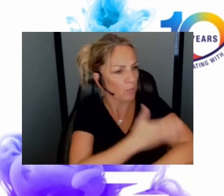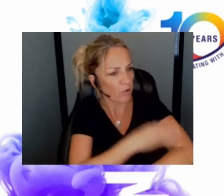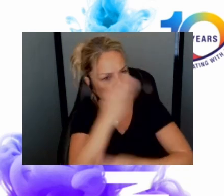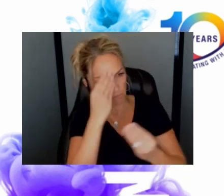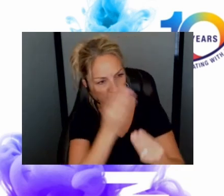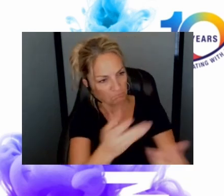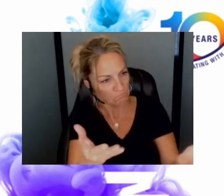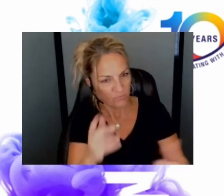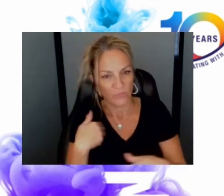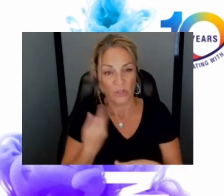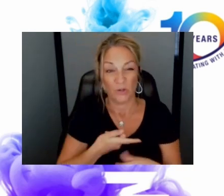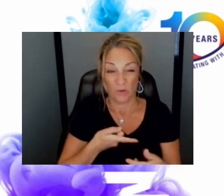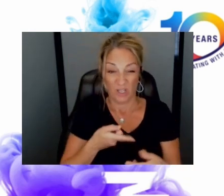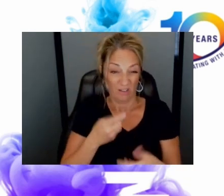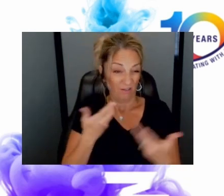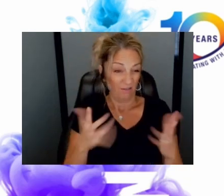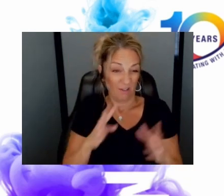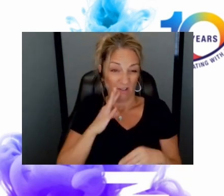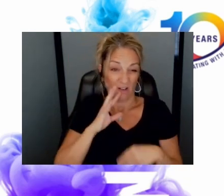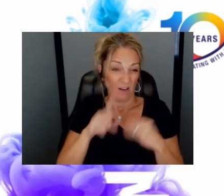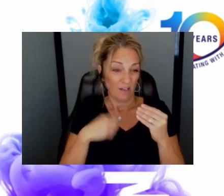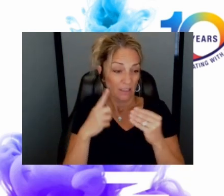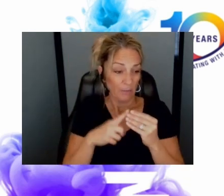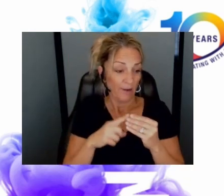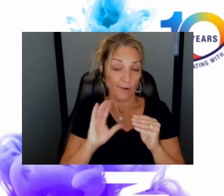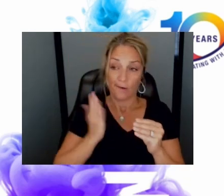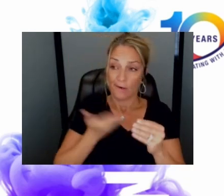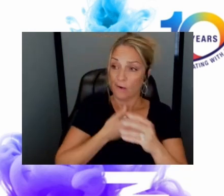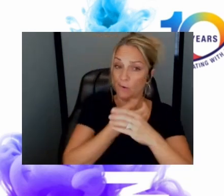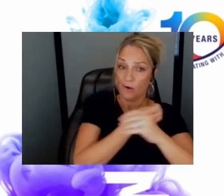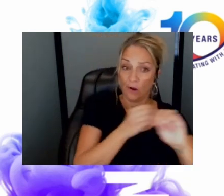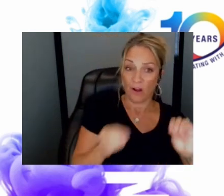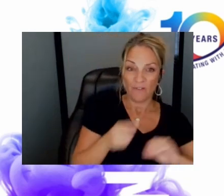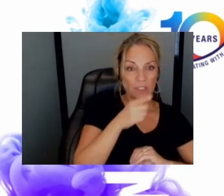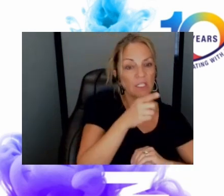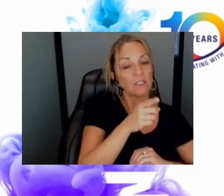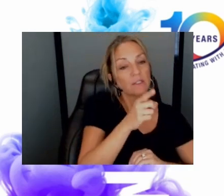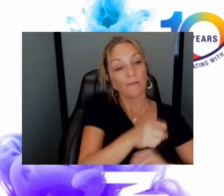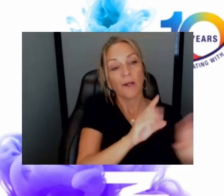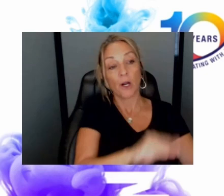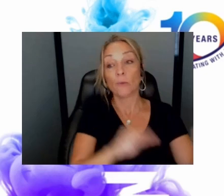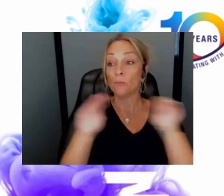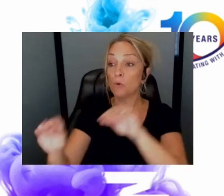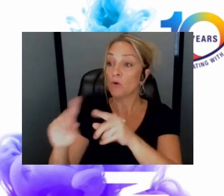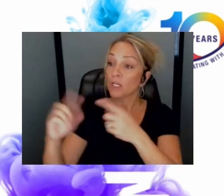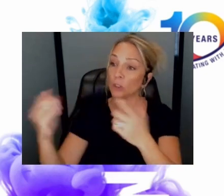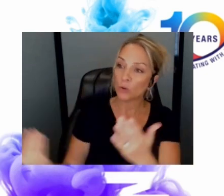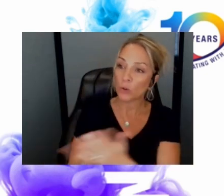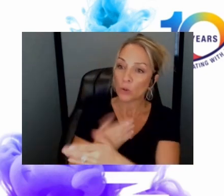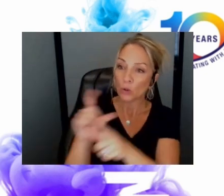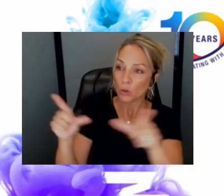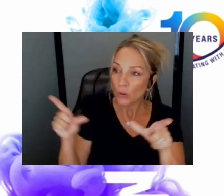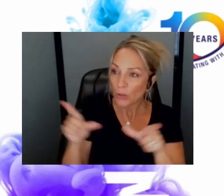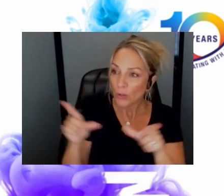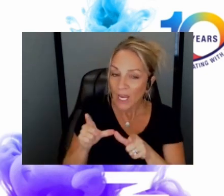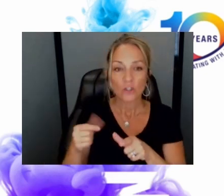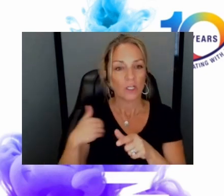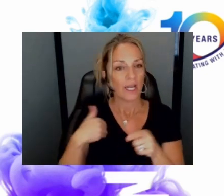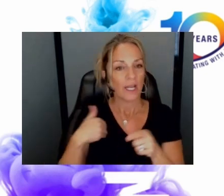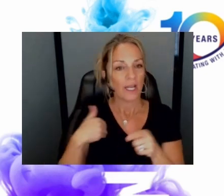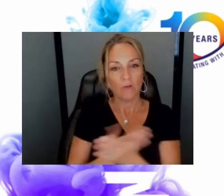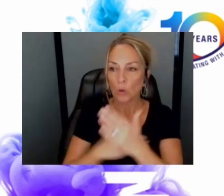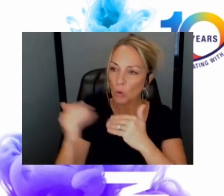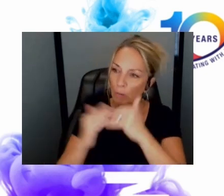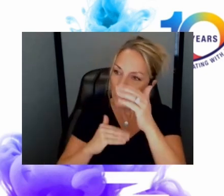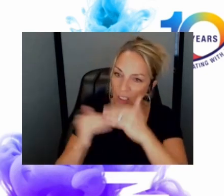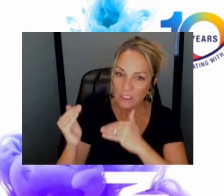had conversations about our offices are moving to new locations and there's new build outs, and there have been some challenges